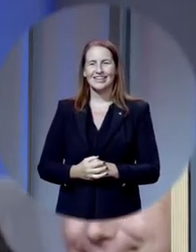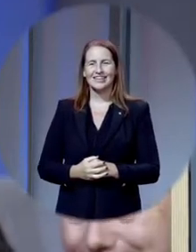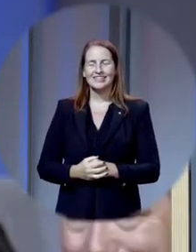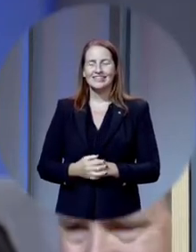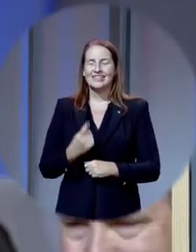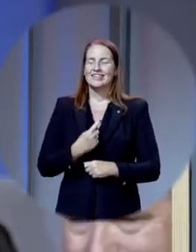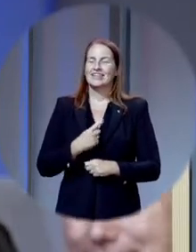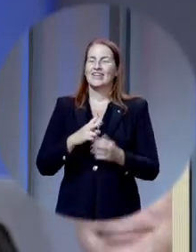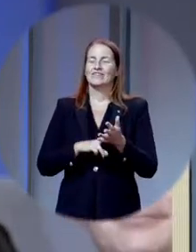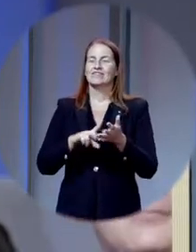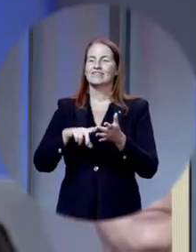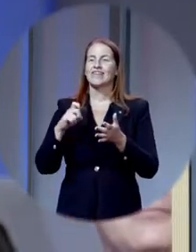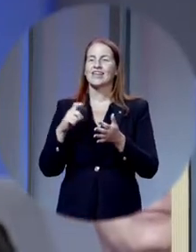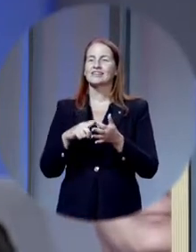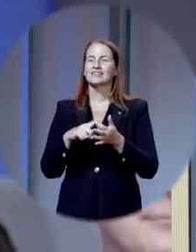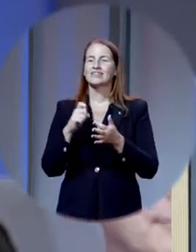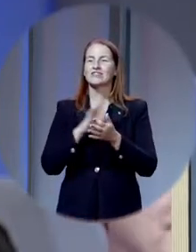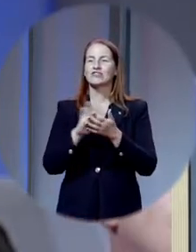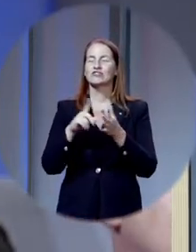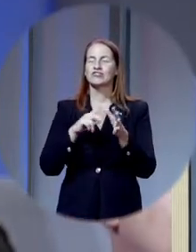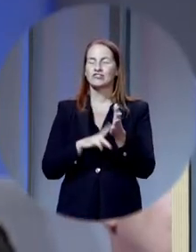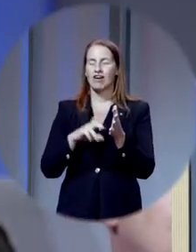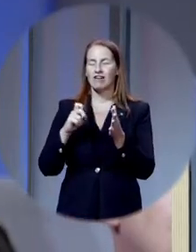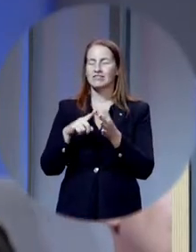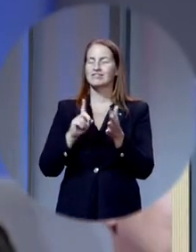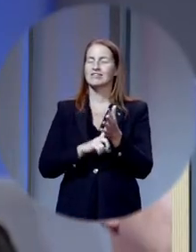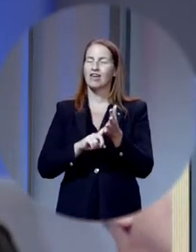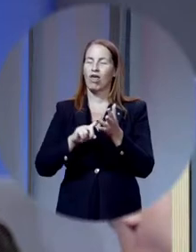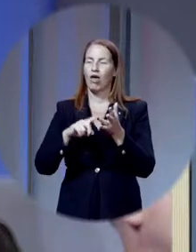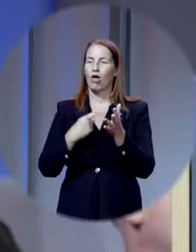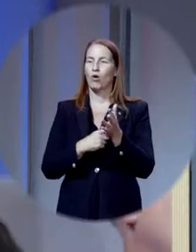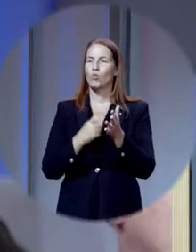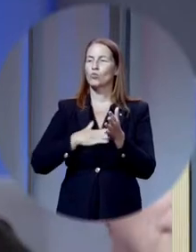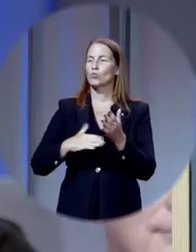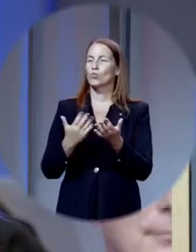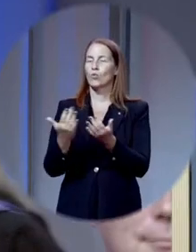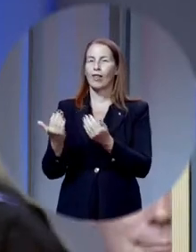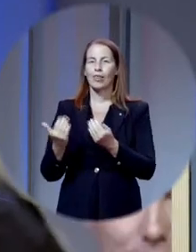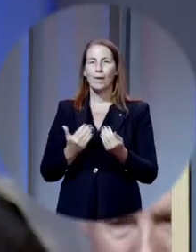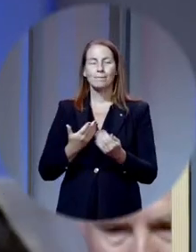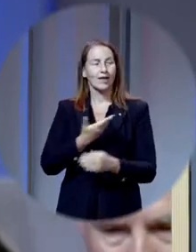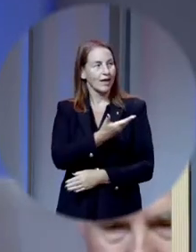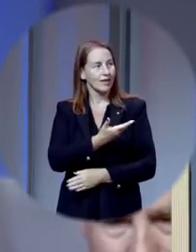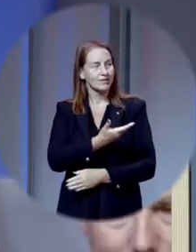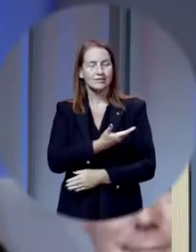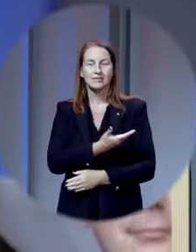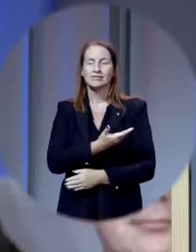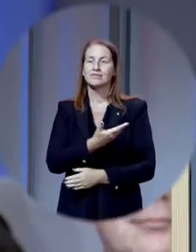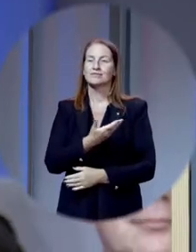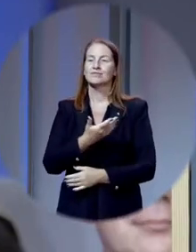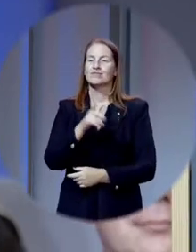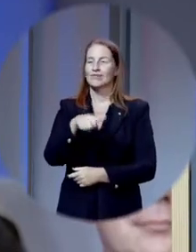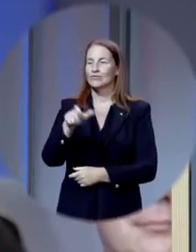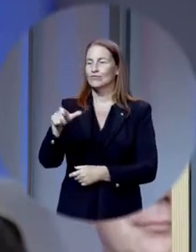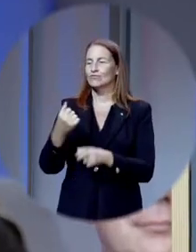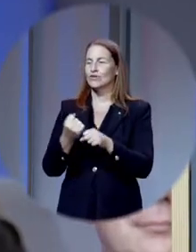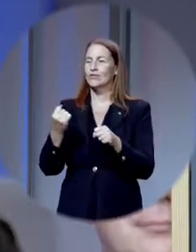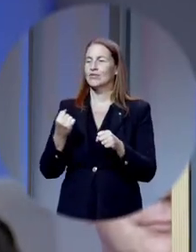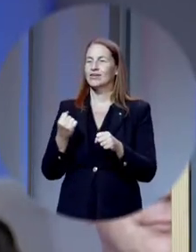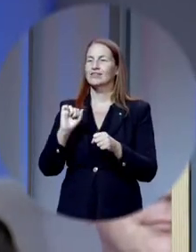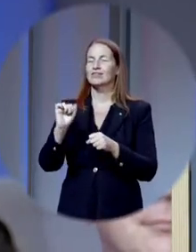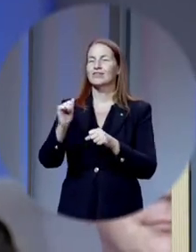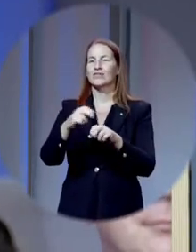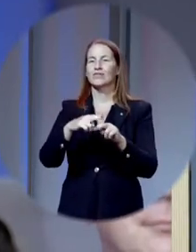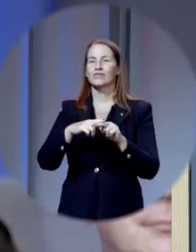would now like to welcome distinguished guests, graduands, and your friends and families. It gives